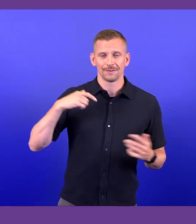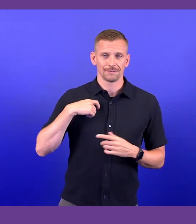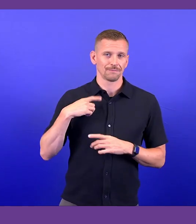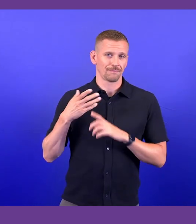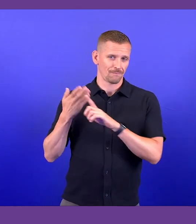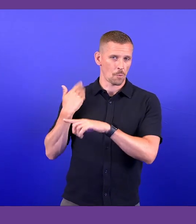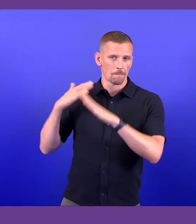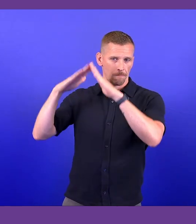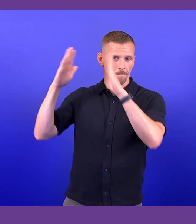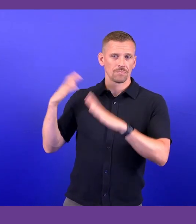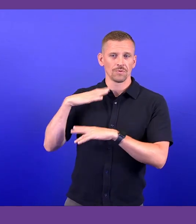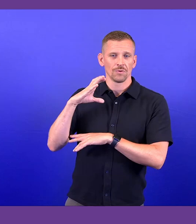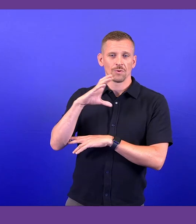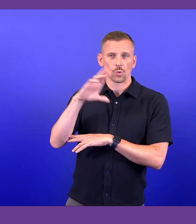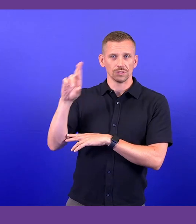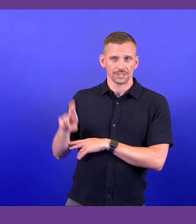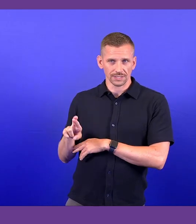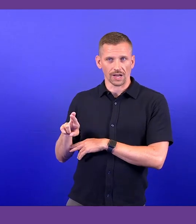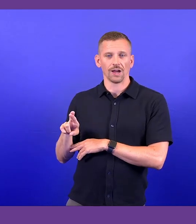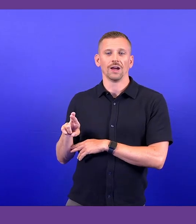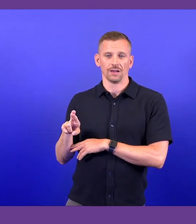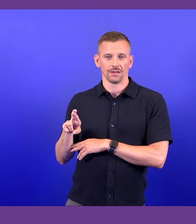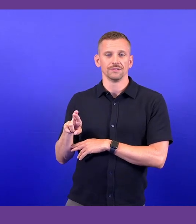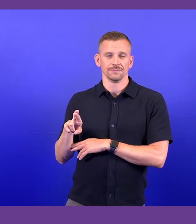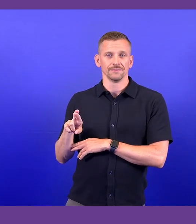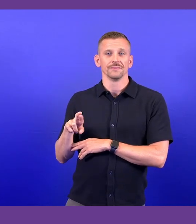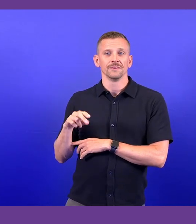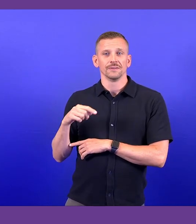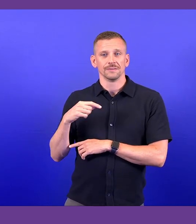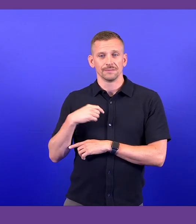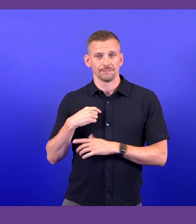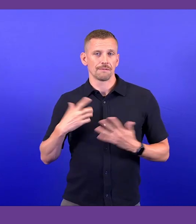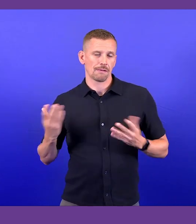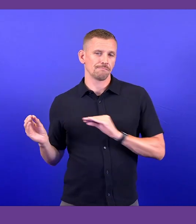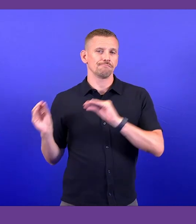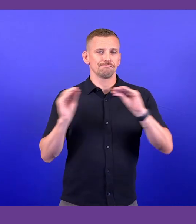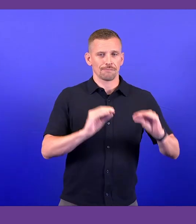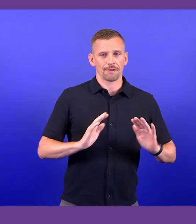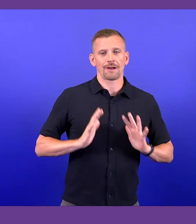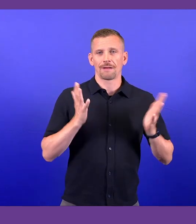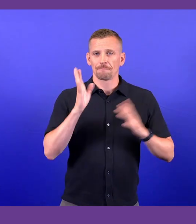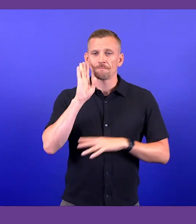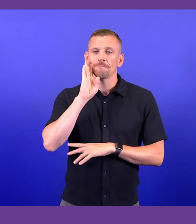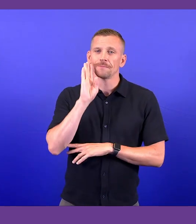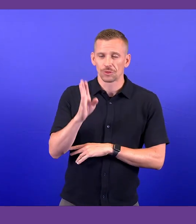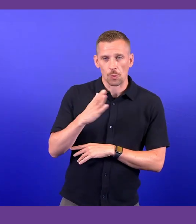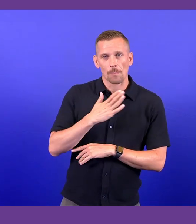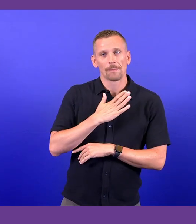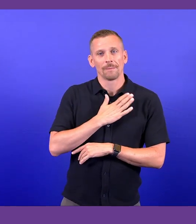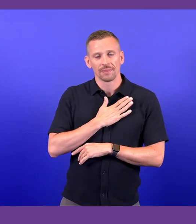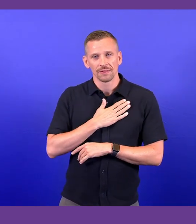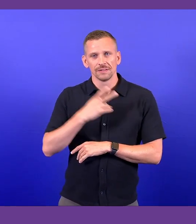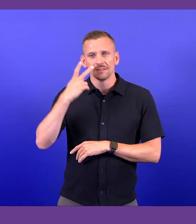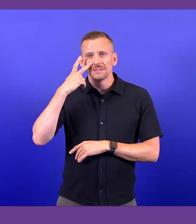here in Belgium now for the last 3 years. I just have a comment in regards to the train stations